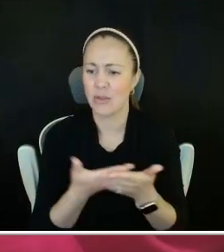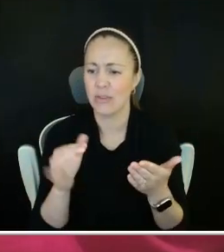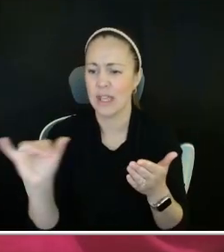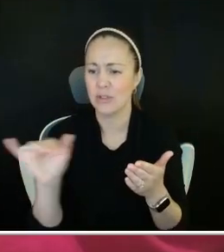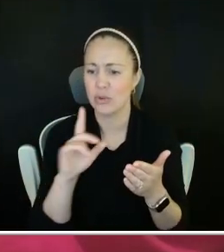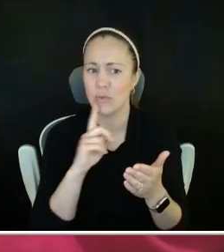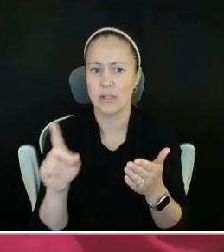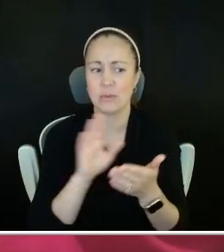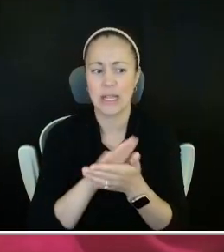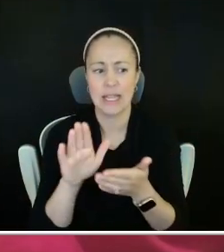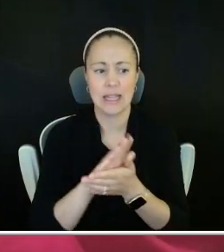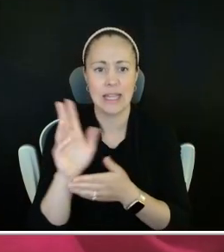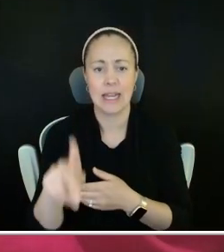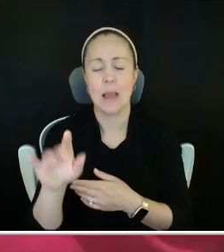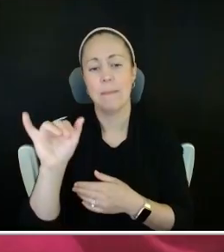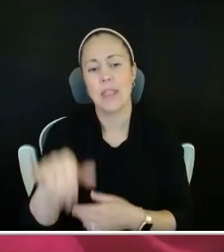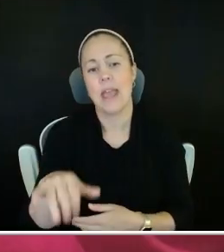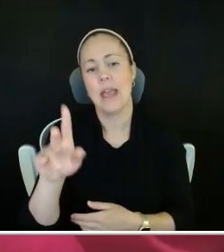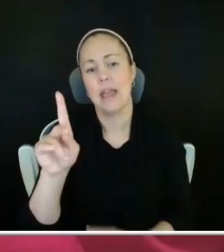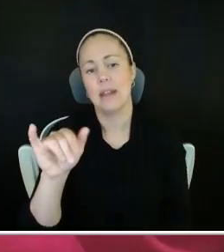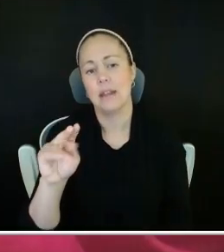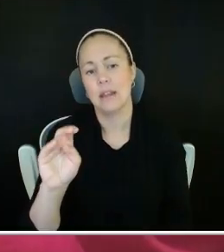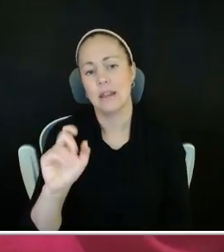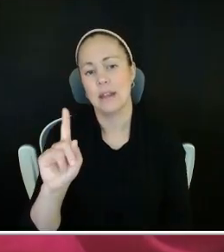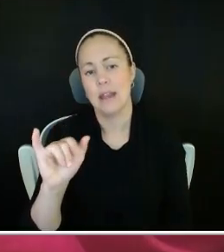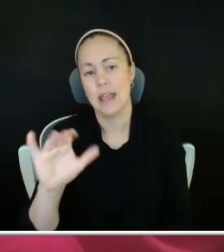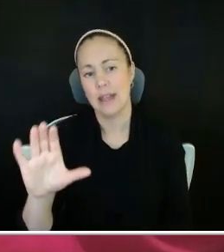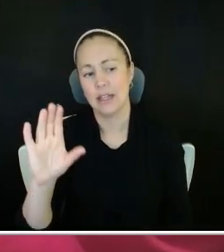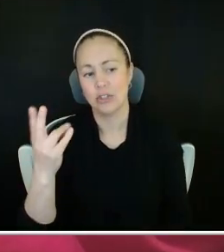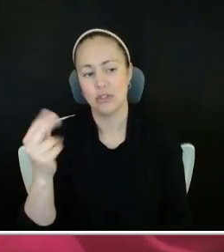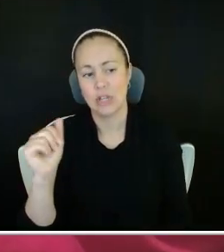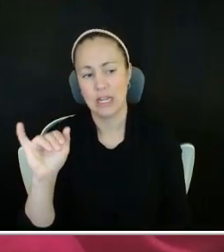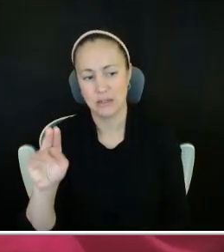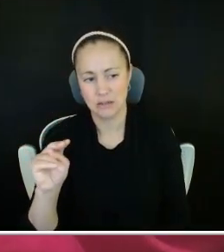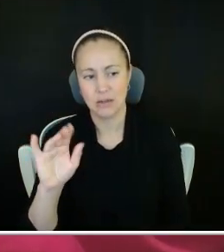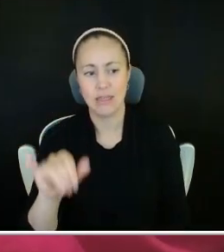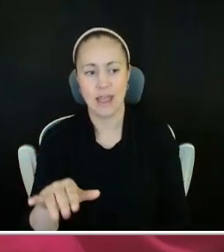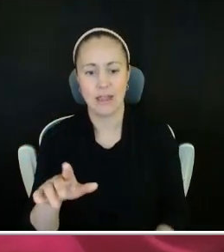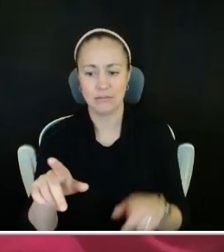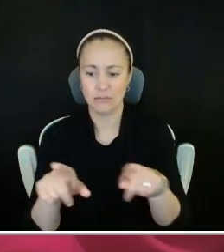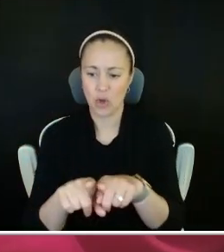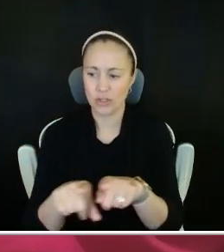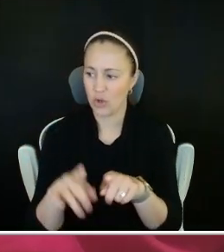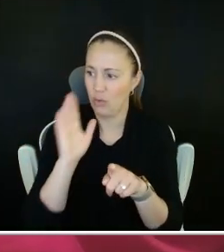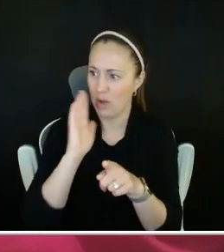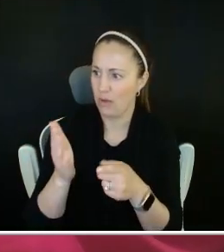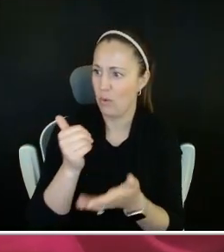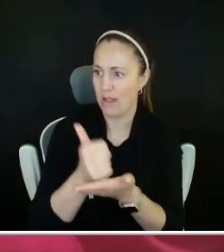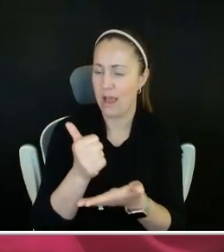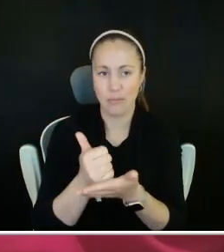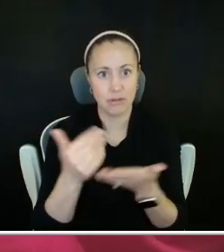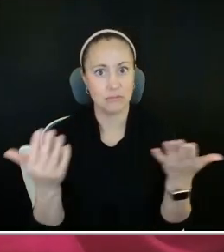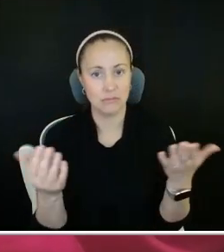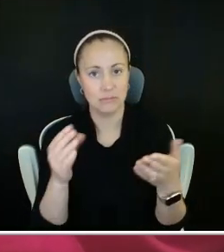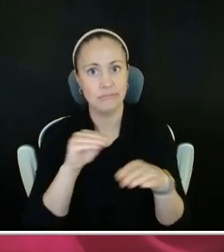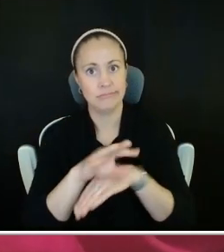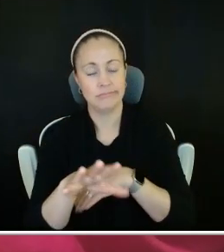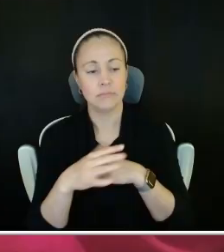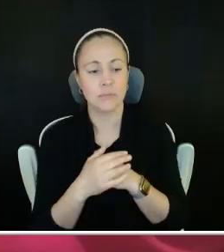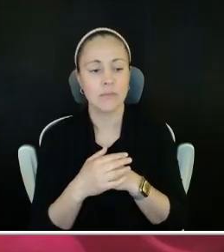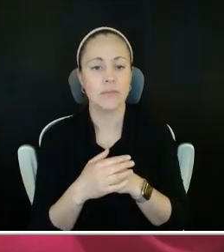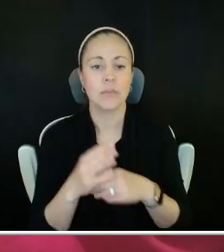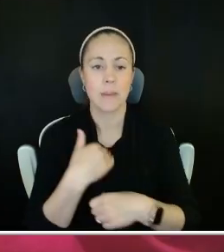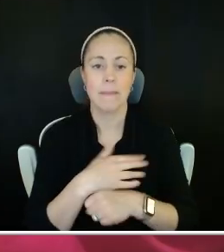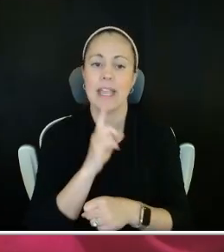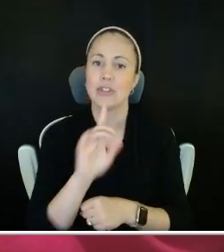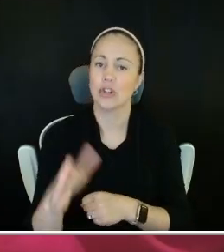chain. Again, that's what usually will cause these. And being able to make sure your shoulder blade, your core, and your